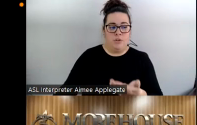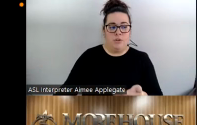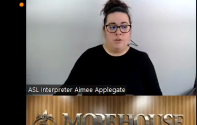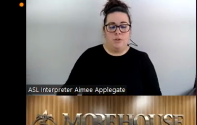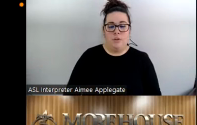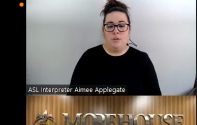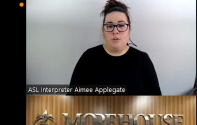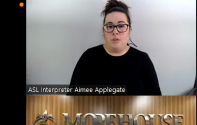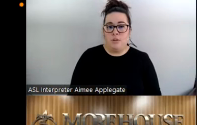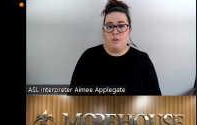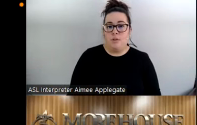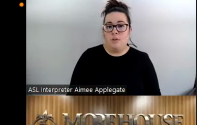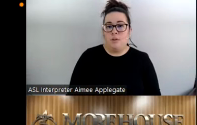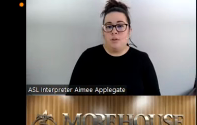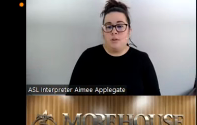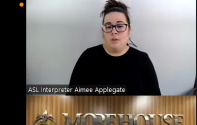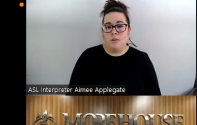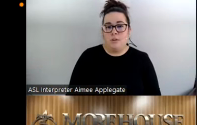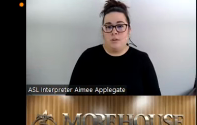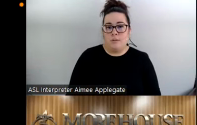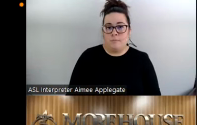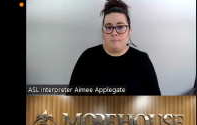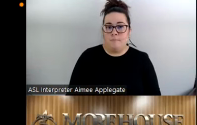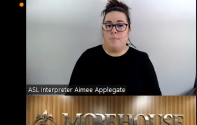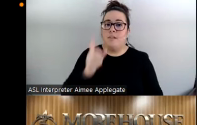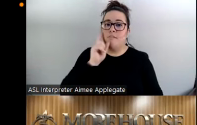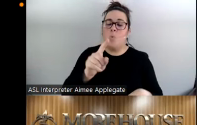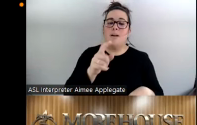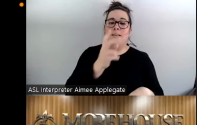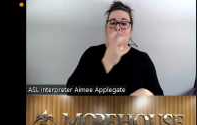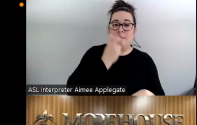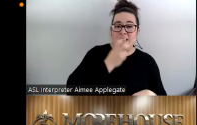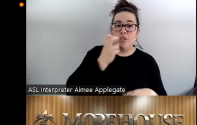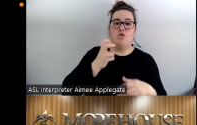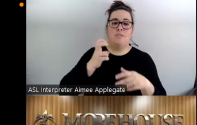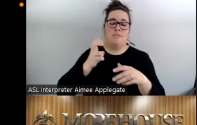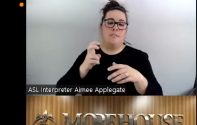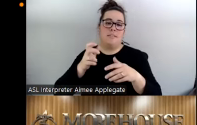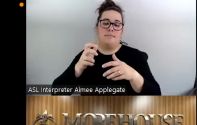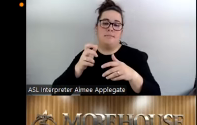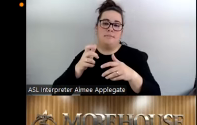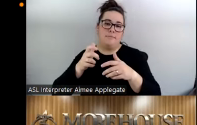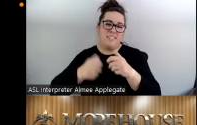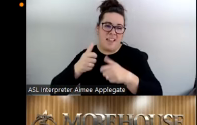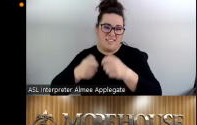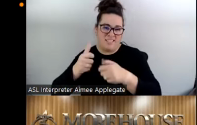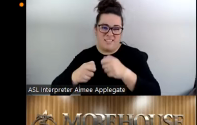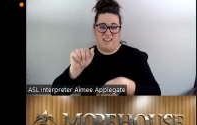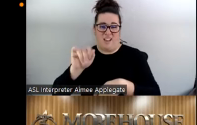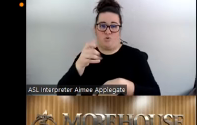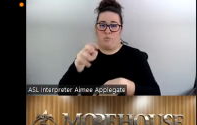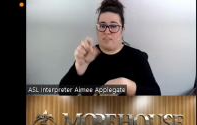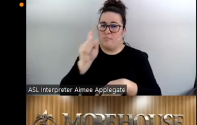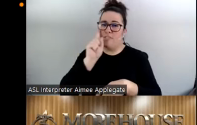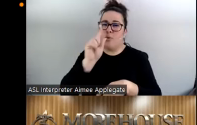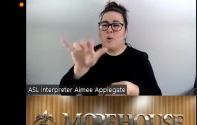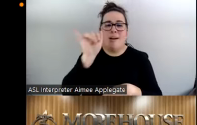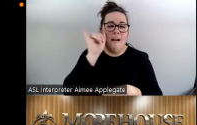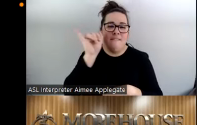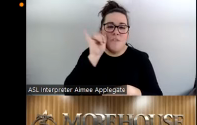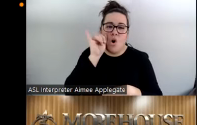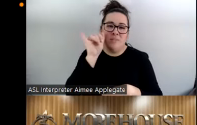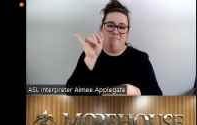for speech-to-text algorithms that you'd find on your iPhone very, very poorly for people of